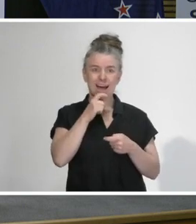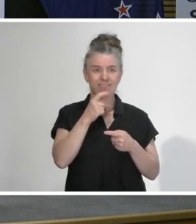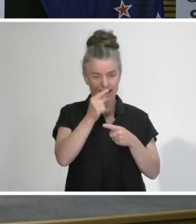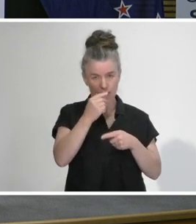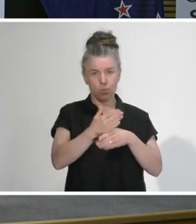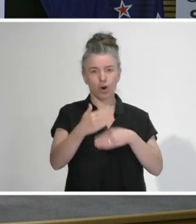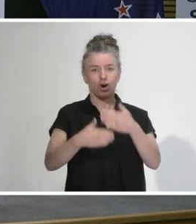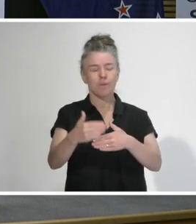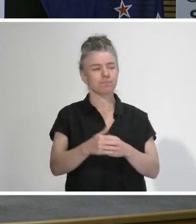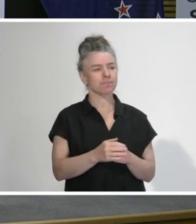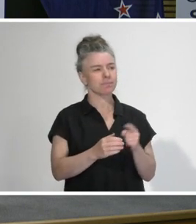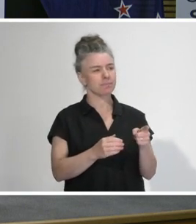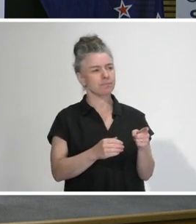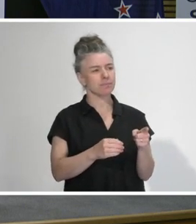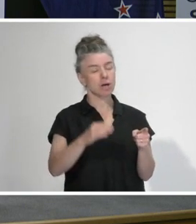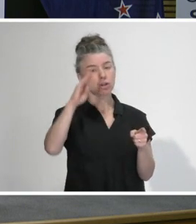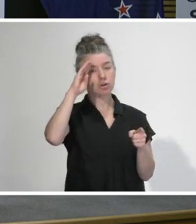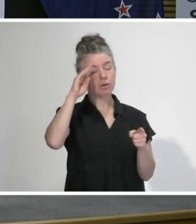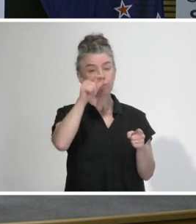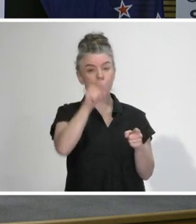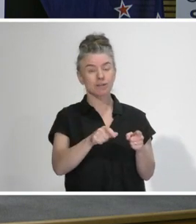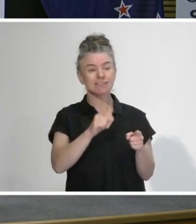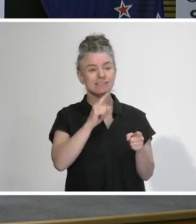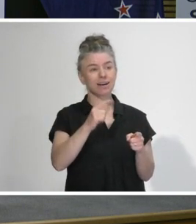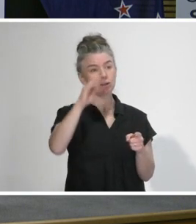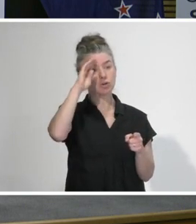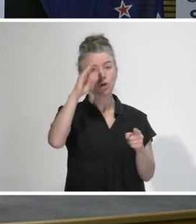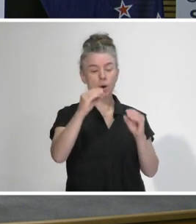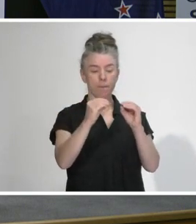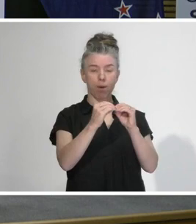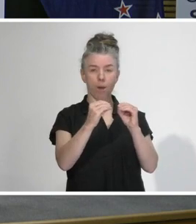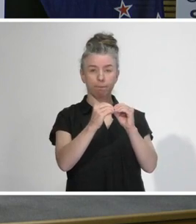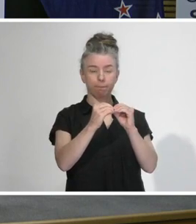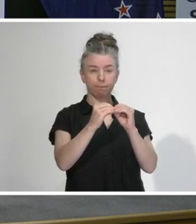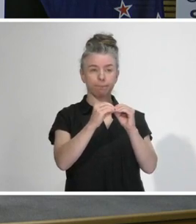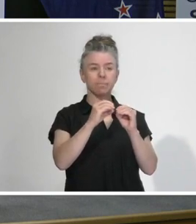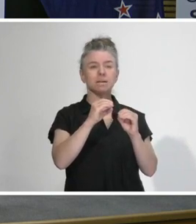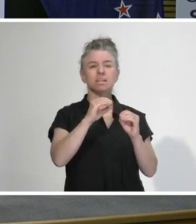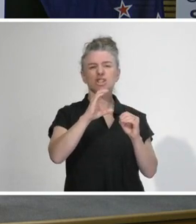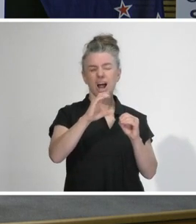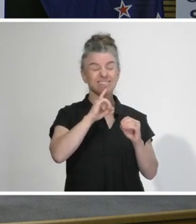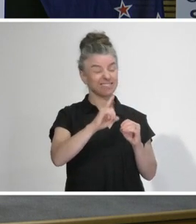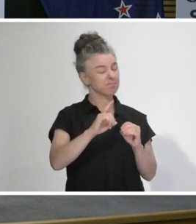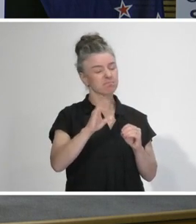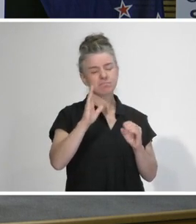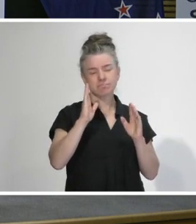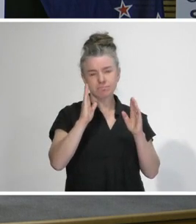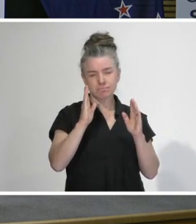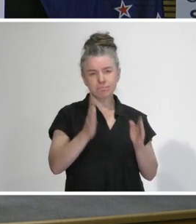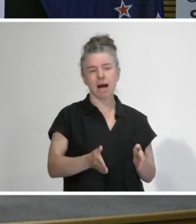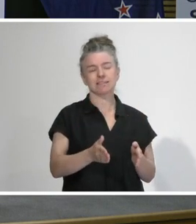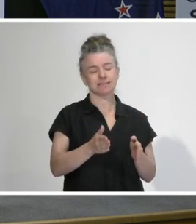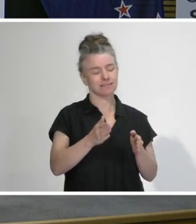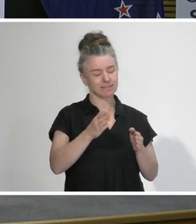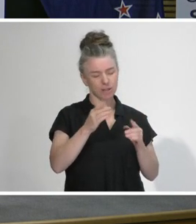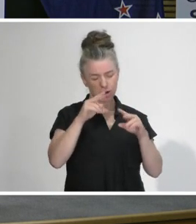from Sir Bob Charles, he says by 4 weeks courses will close and never reopen. We need a small amount of maintenance to be carried out. Please look into this. Yeah. What do you